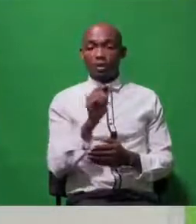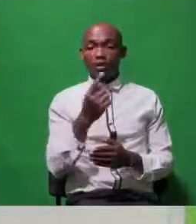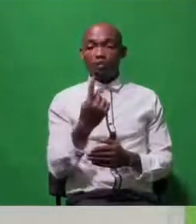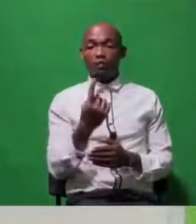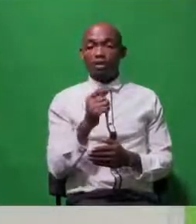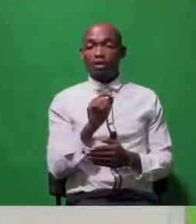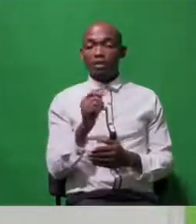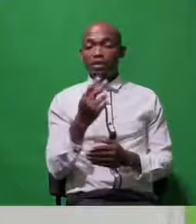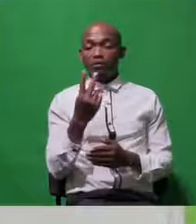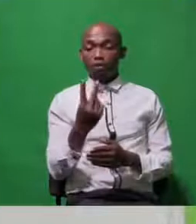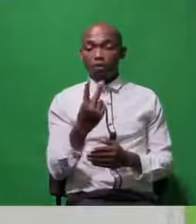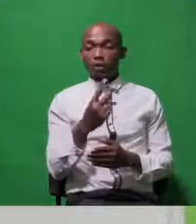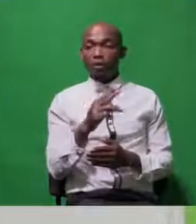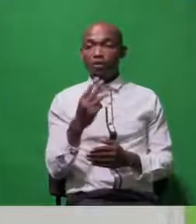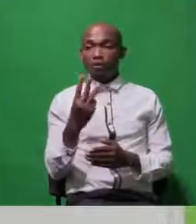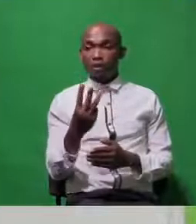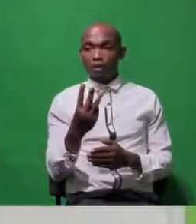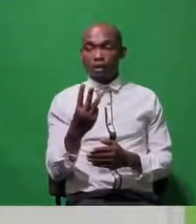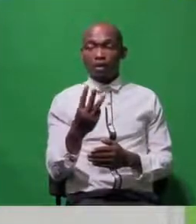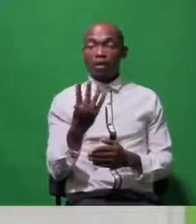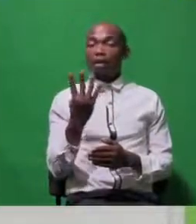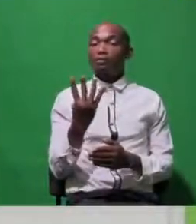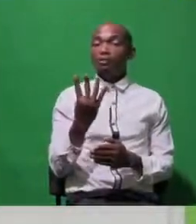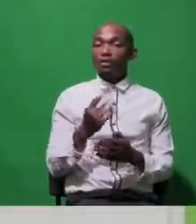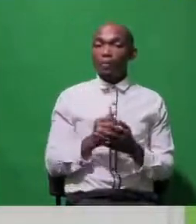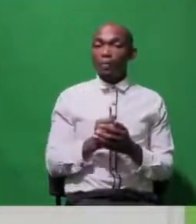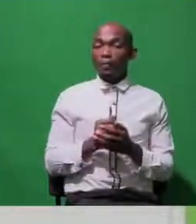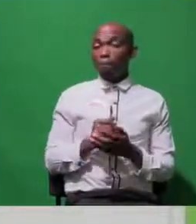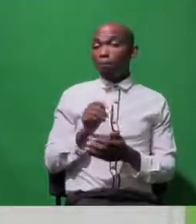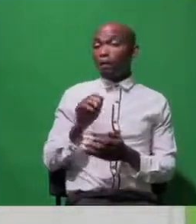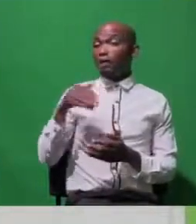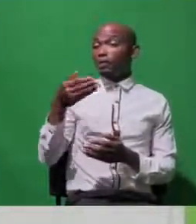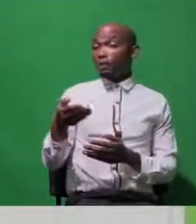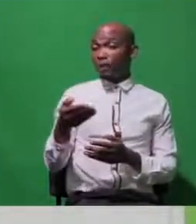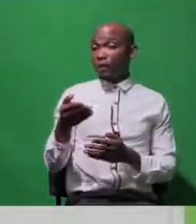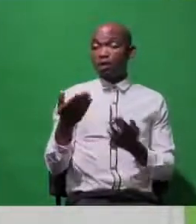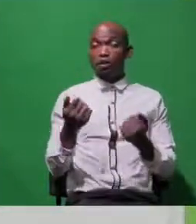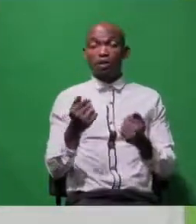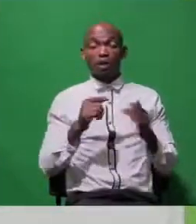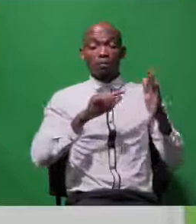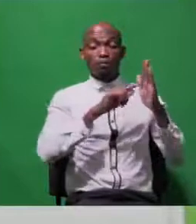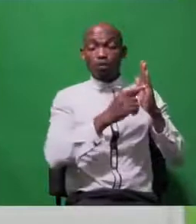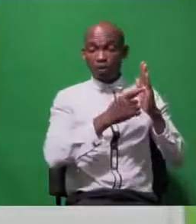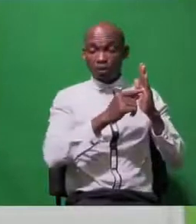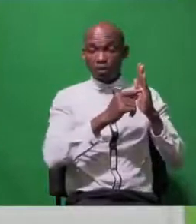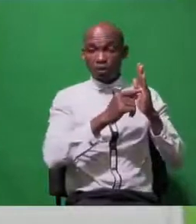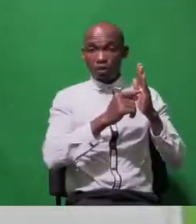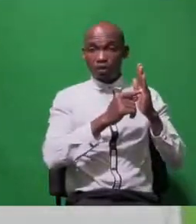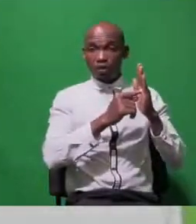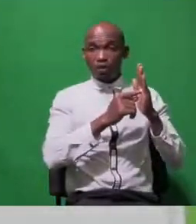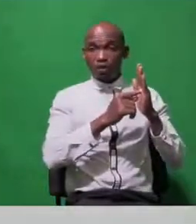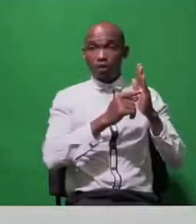2, 3, and then -4. And then we can locate the point. The original point is